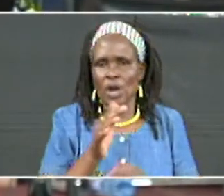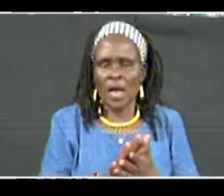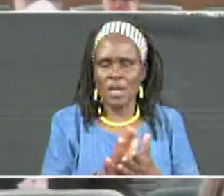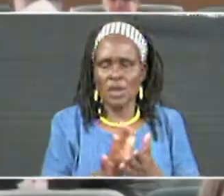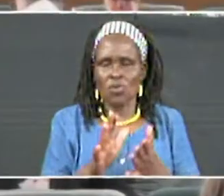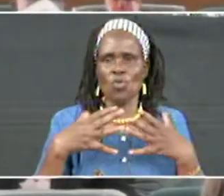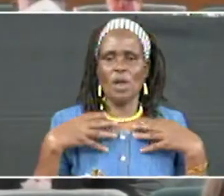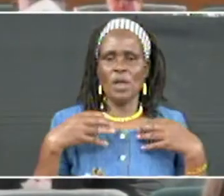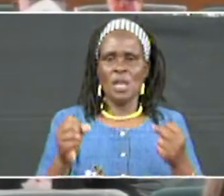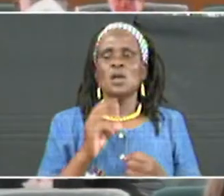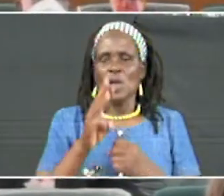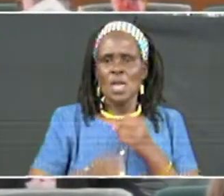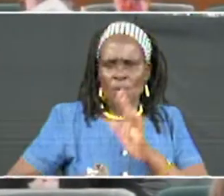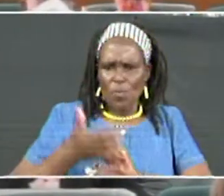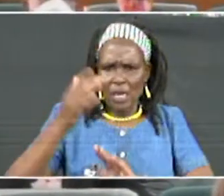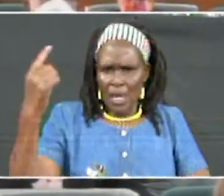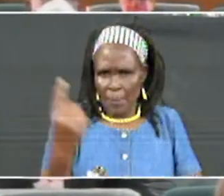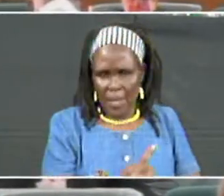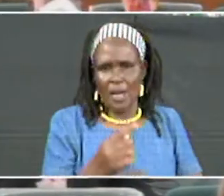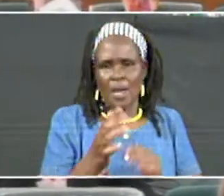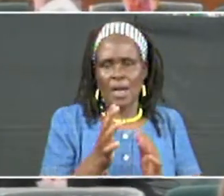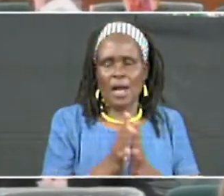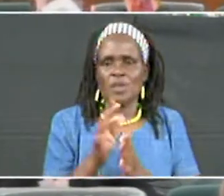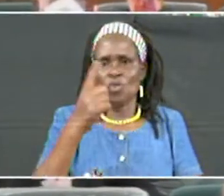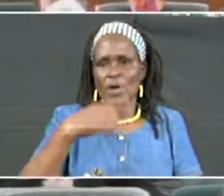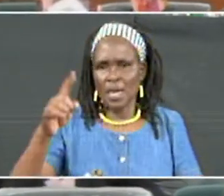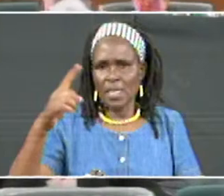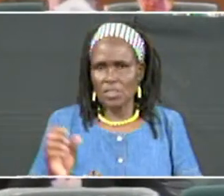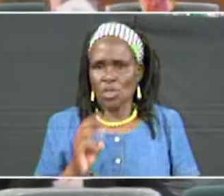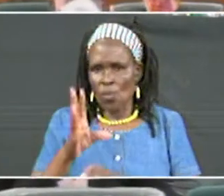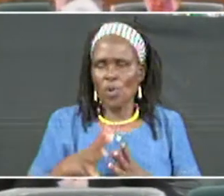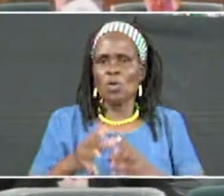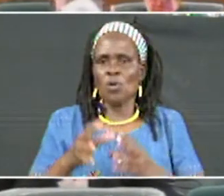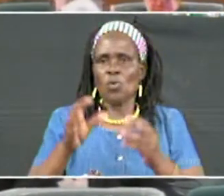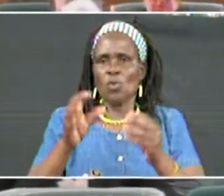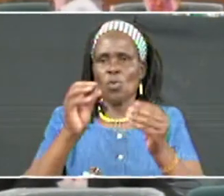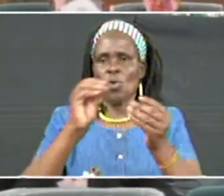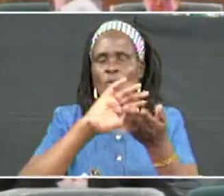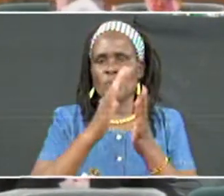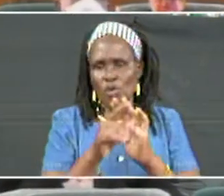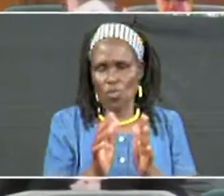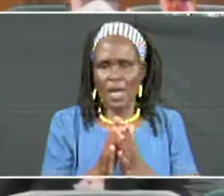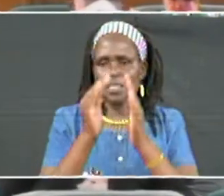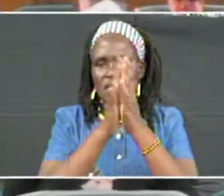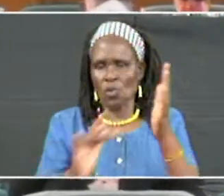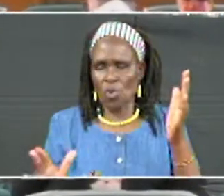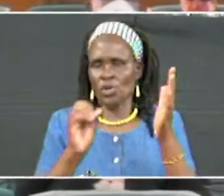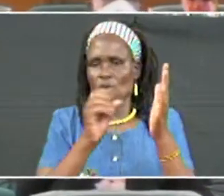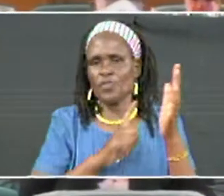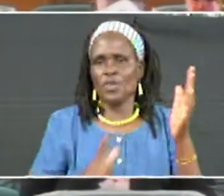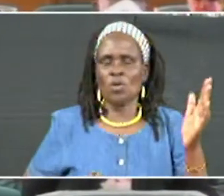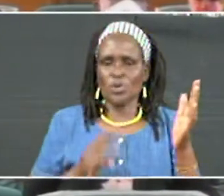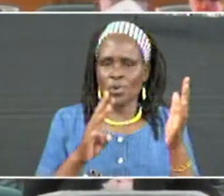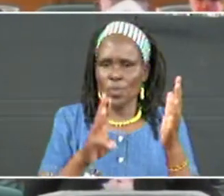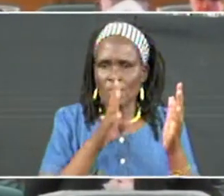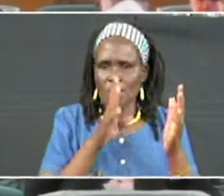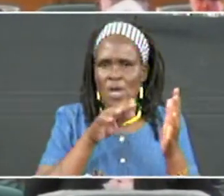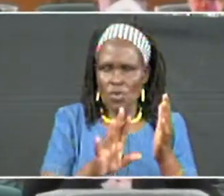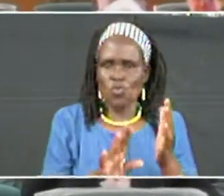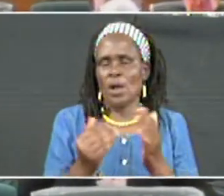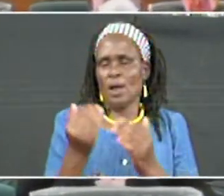quickly appear. Then your righteousness will go before you, and the glory of the Lord will be your rear